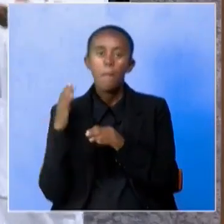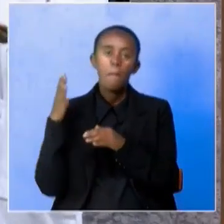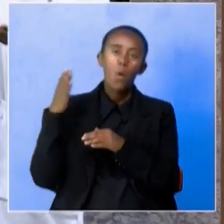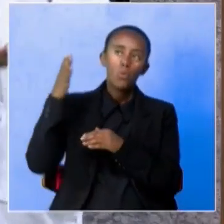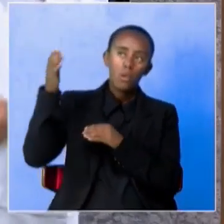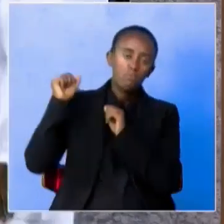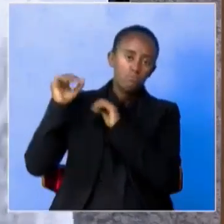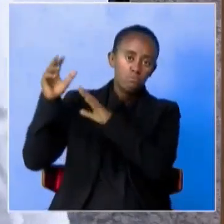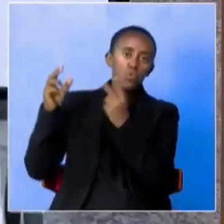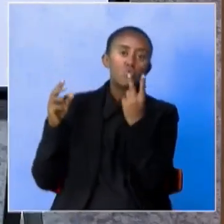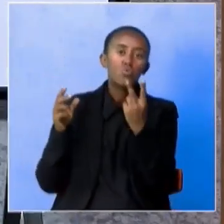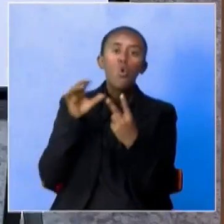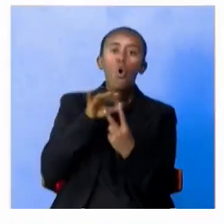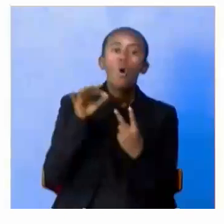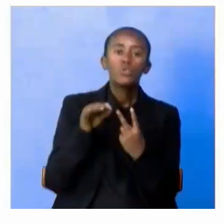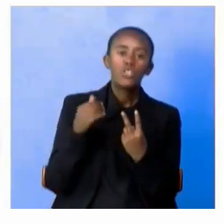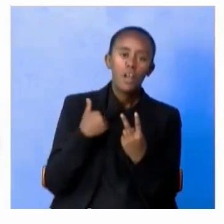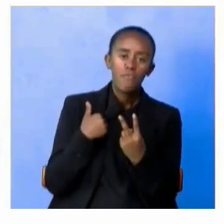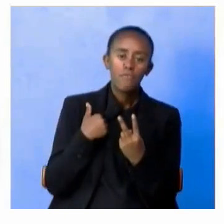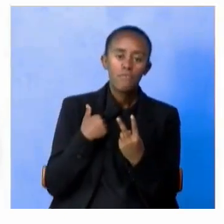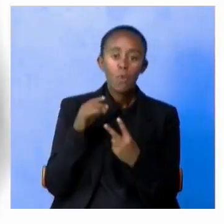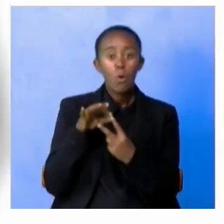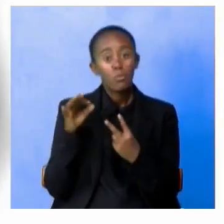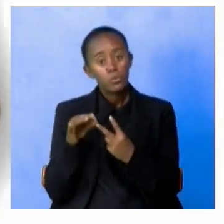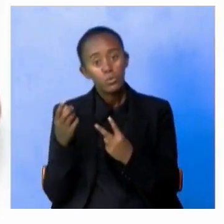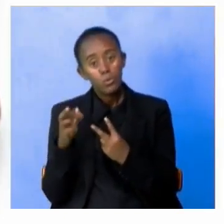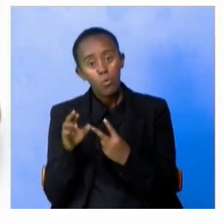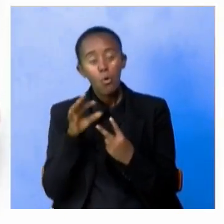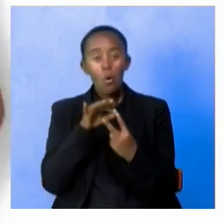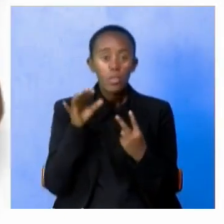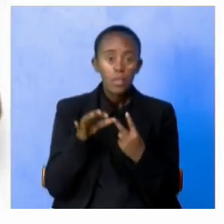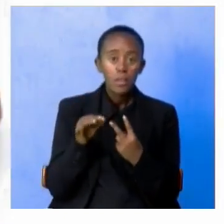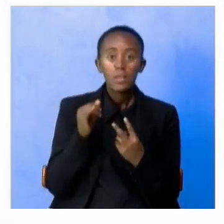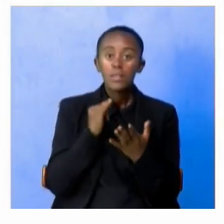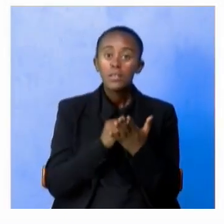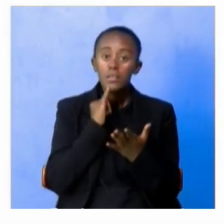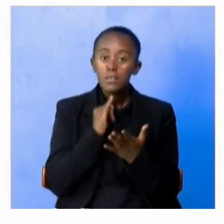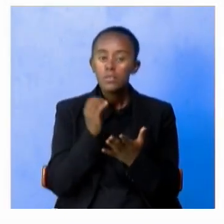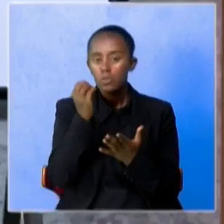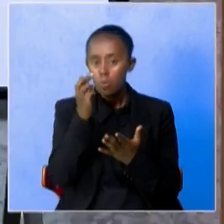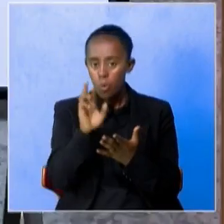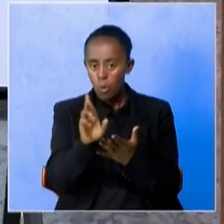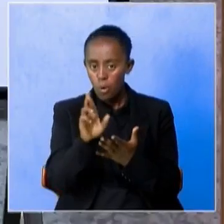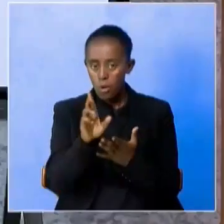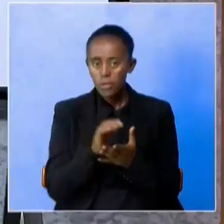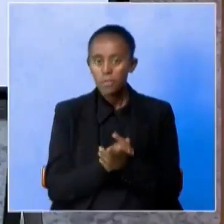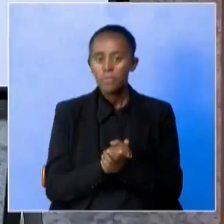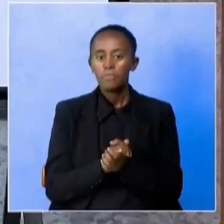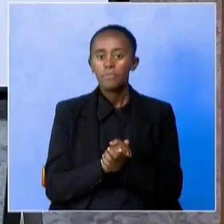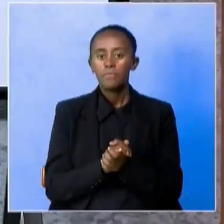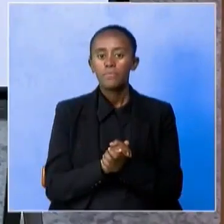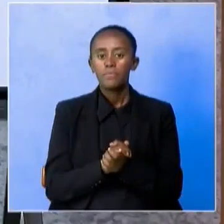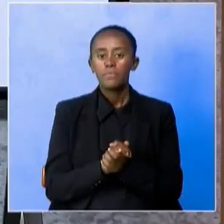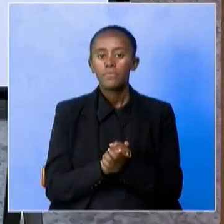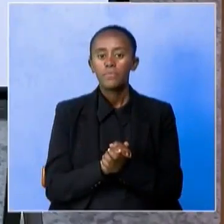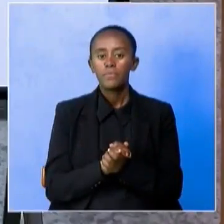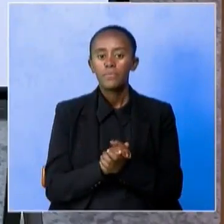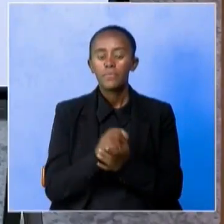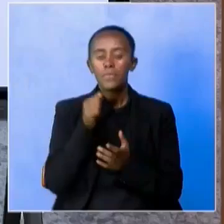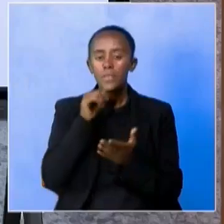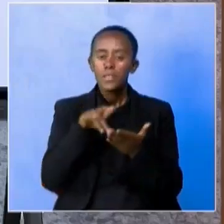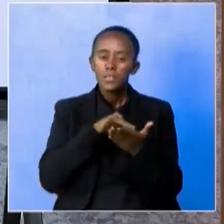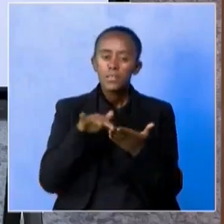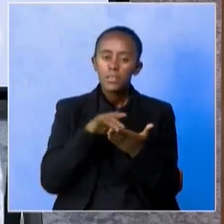mountain. 2 options. So if it is an option or an alternative, it is or. Number 4, he